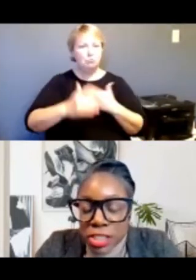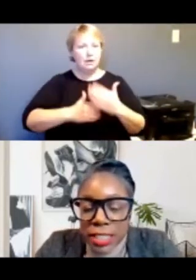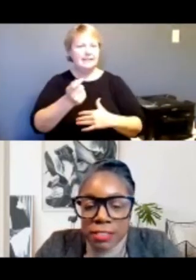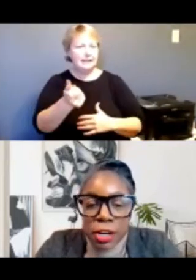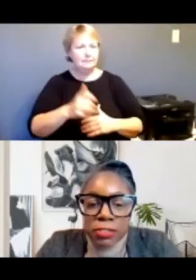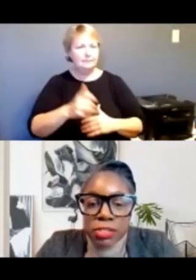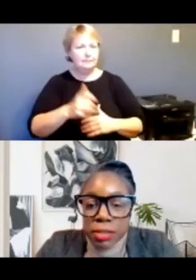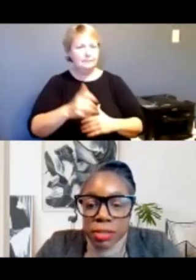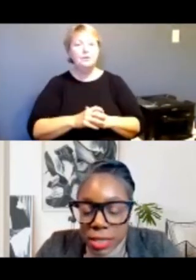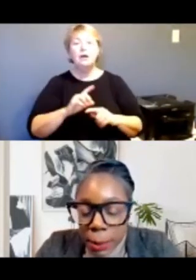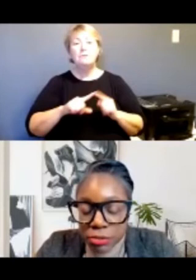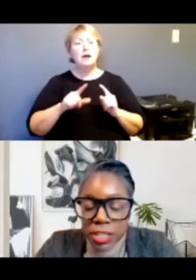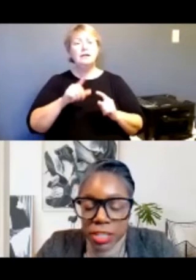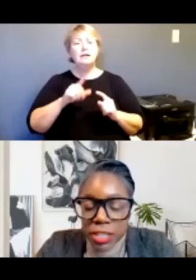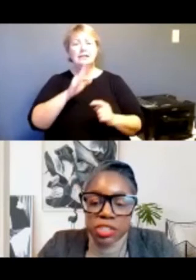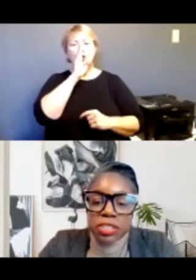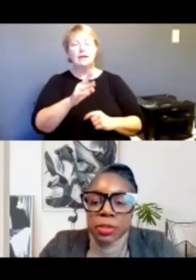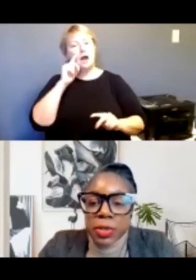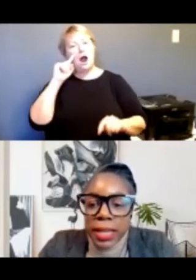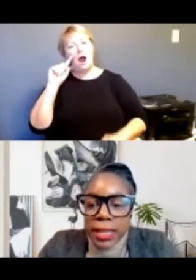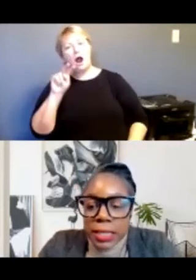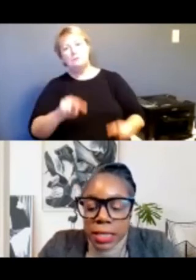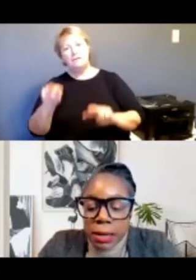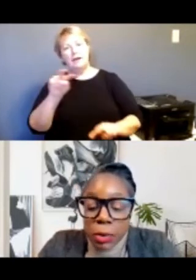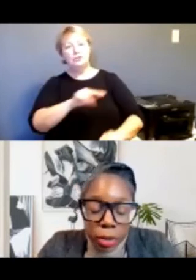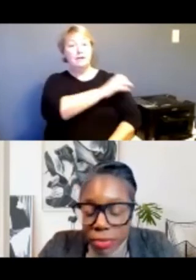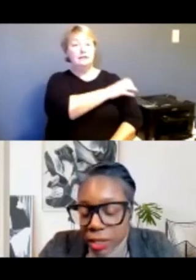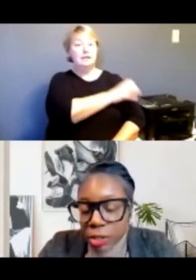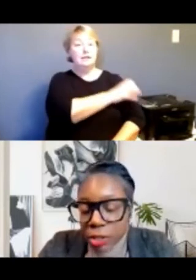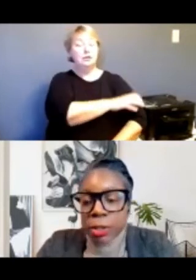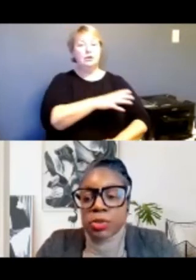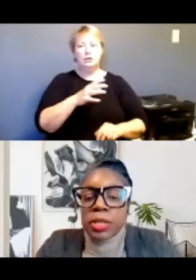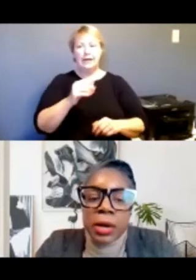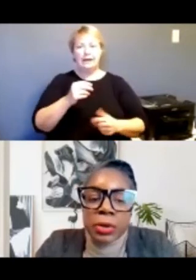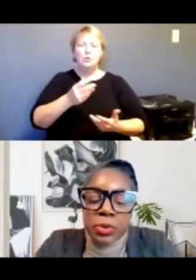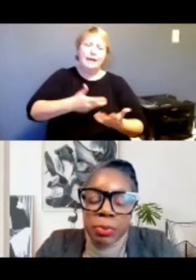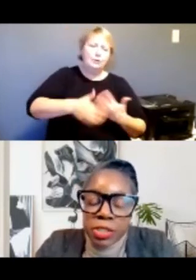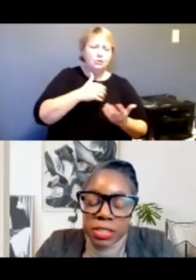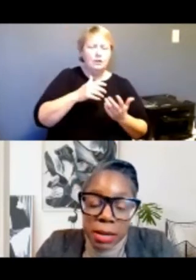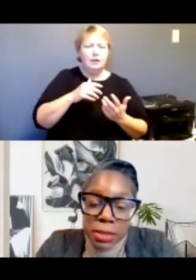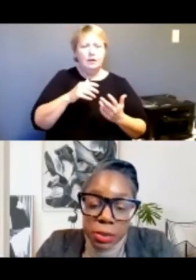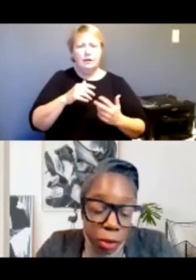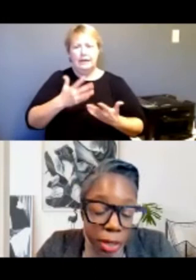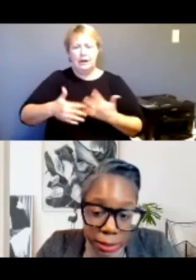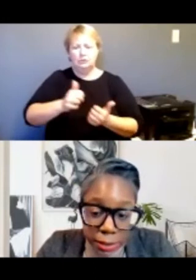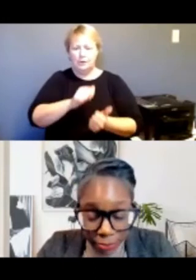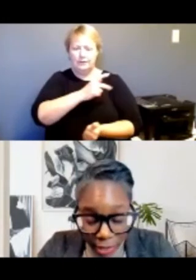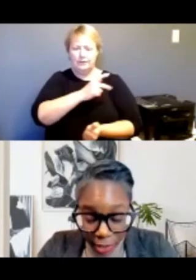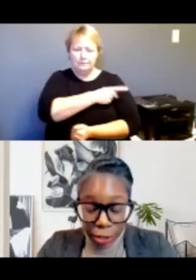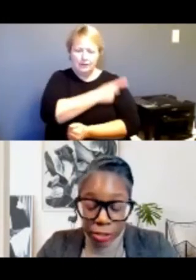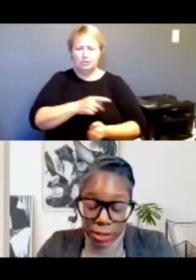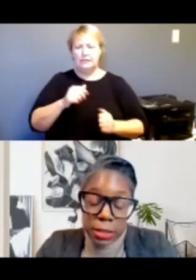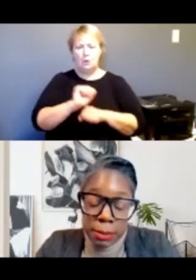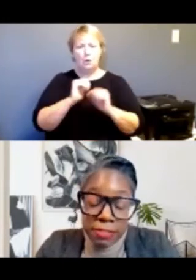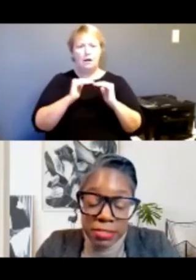coaching involves direct observation of clinical and or interpersonal encounters with patients, families, and work colleagues, and it